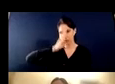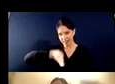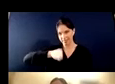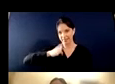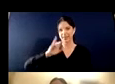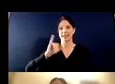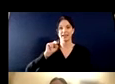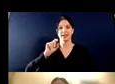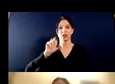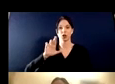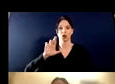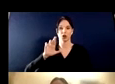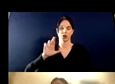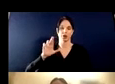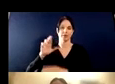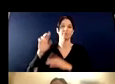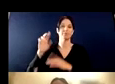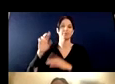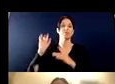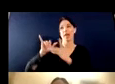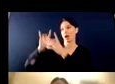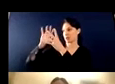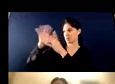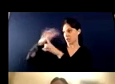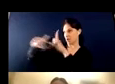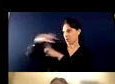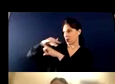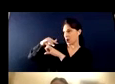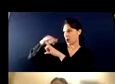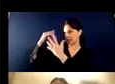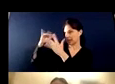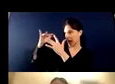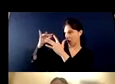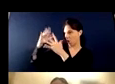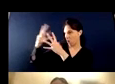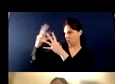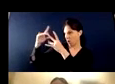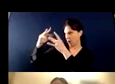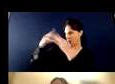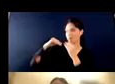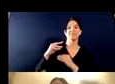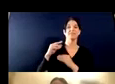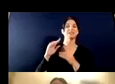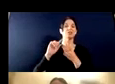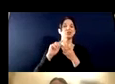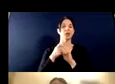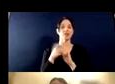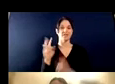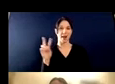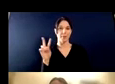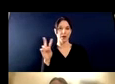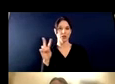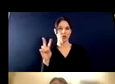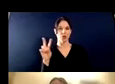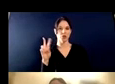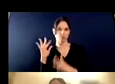by transforming sound from the environment into vibrations, which are sent directly into the inner